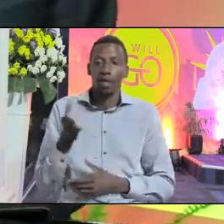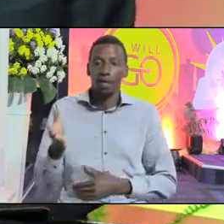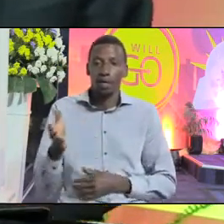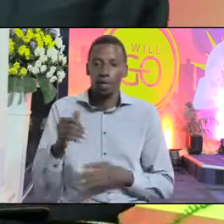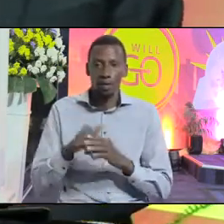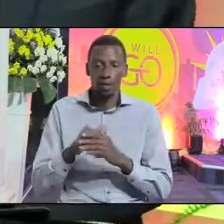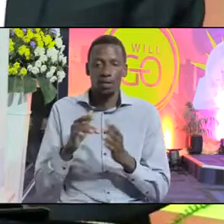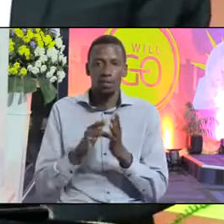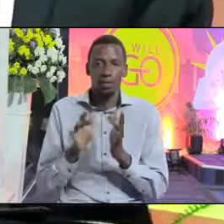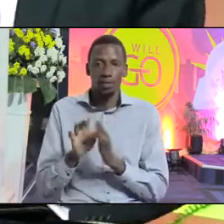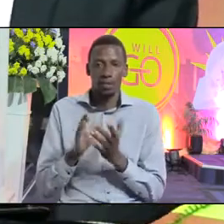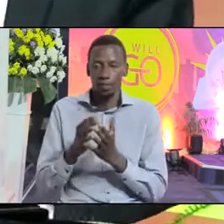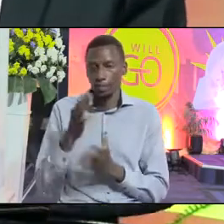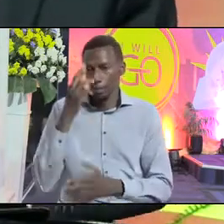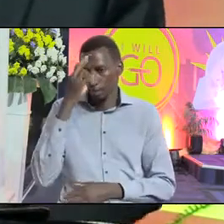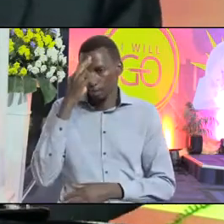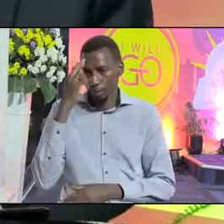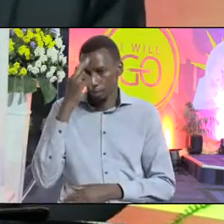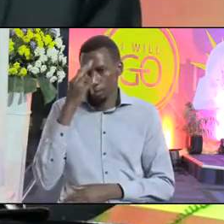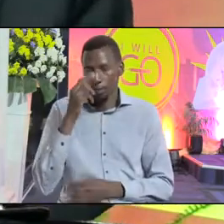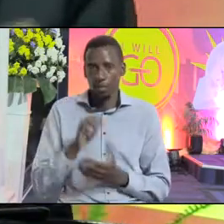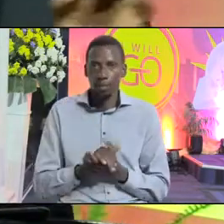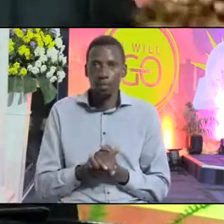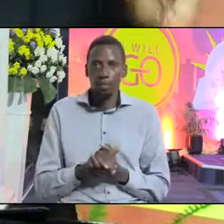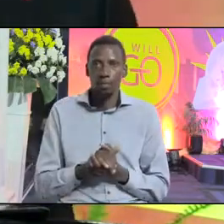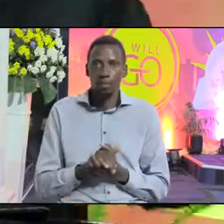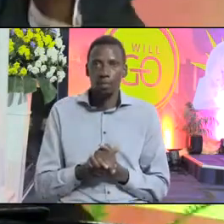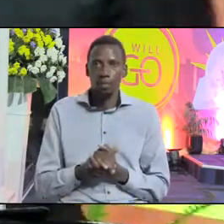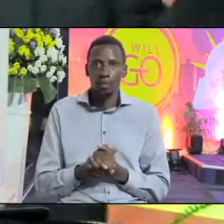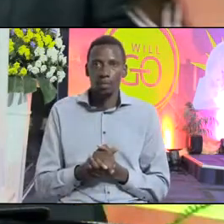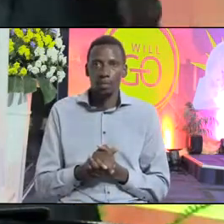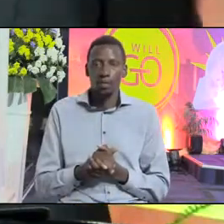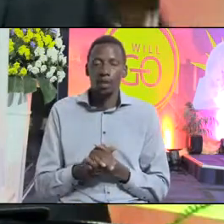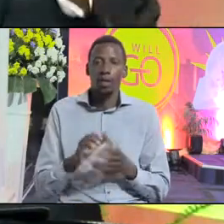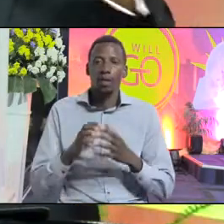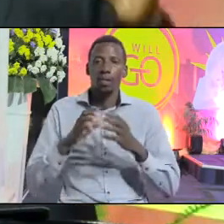Romans, the great watchwords of our faith